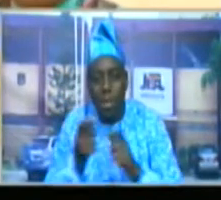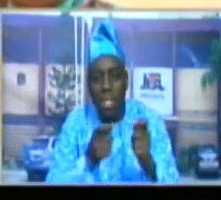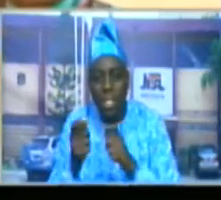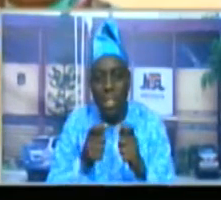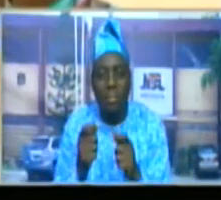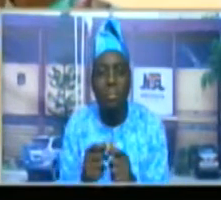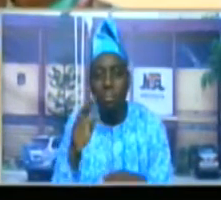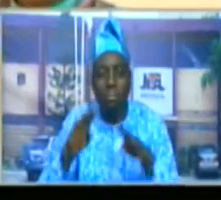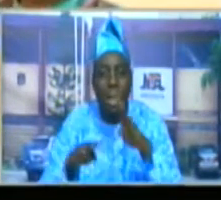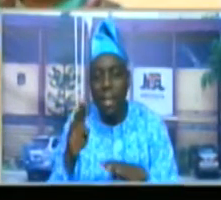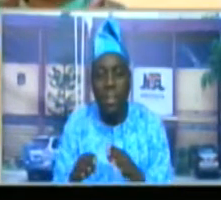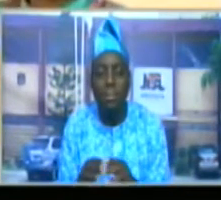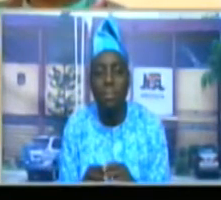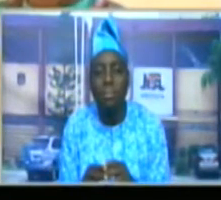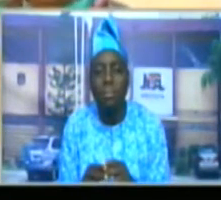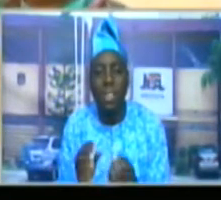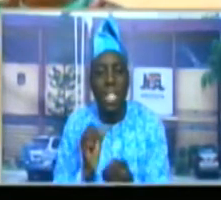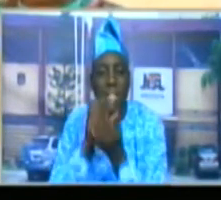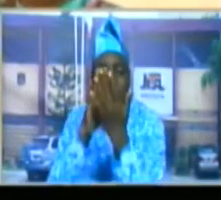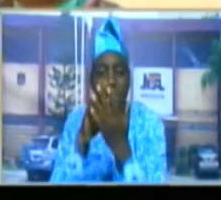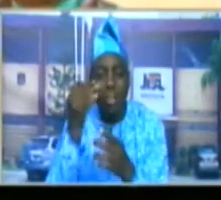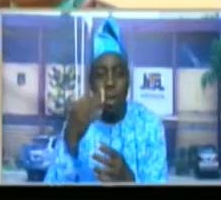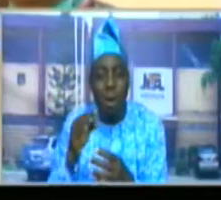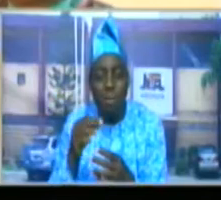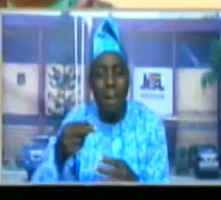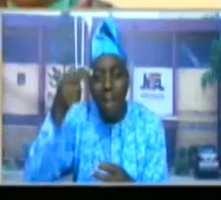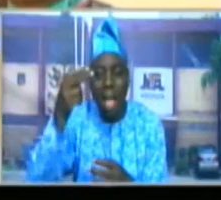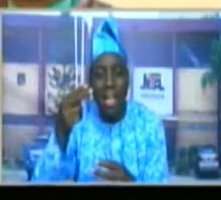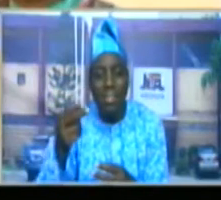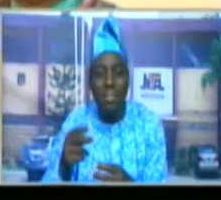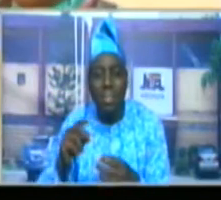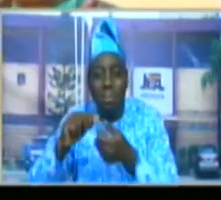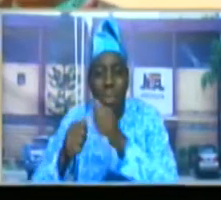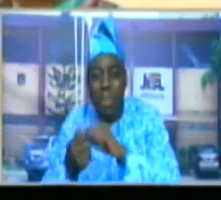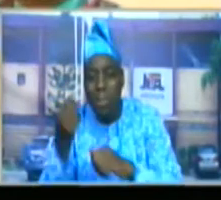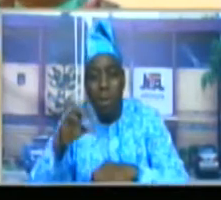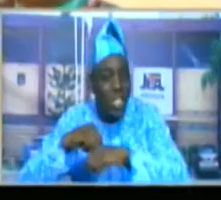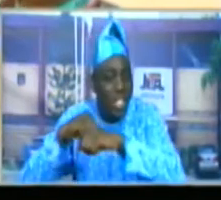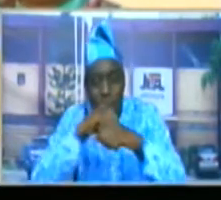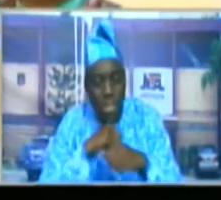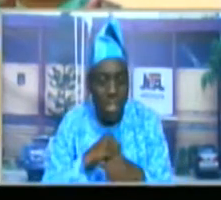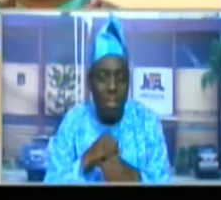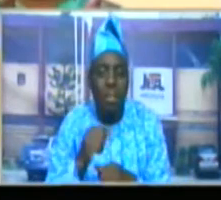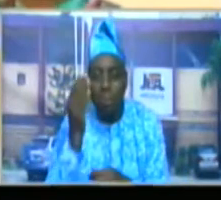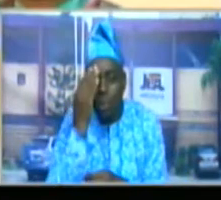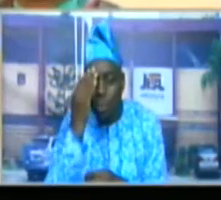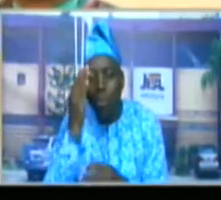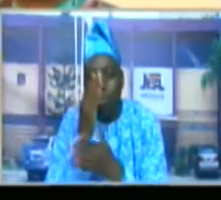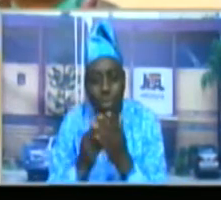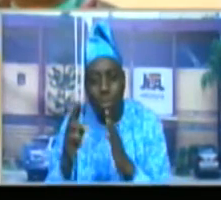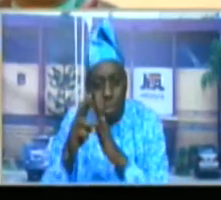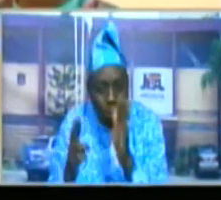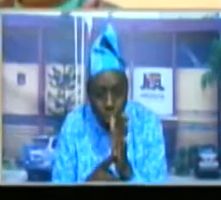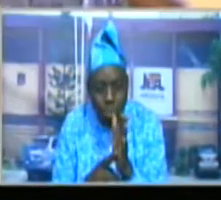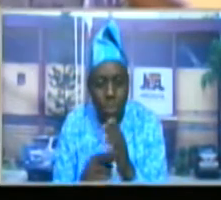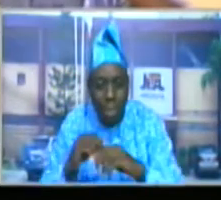delicate balance. In the face of heightened insecurity in the country, there is no doubt that some rules to guide social media are